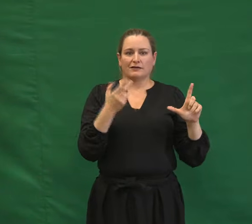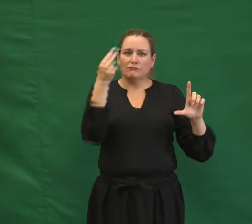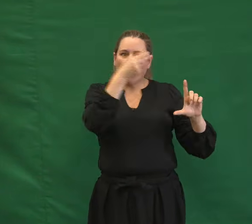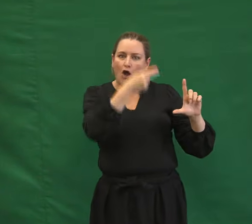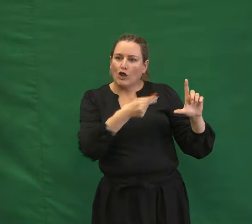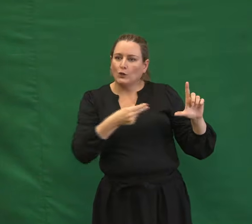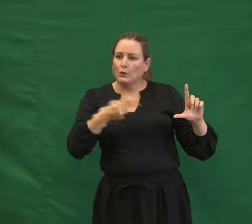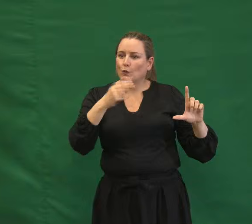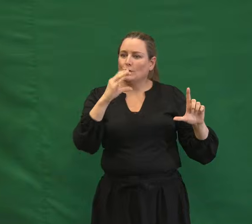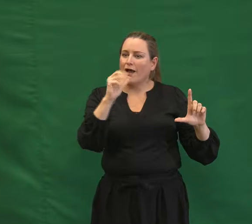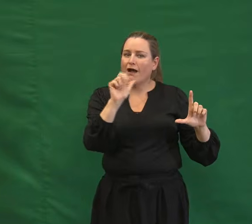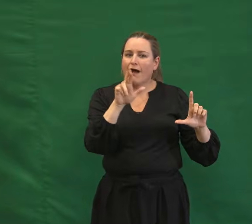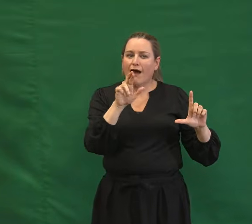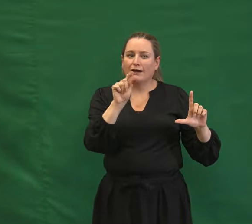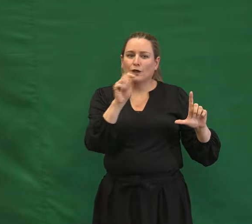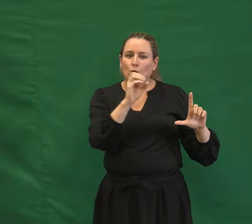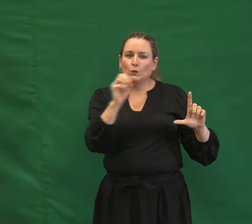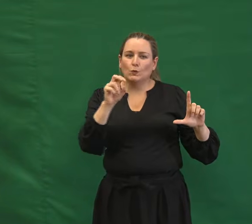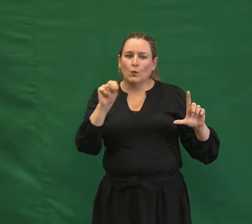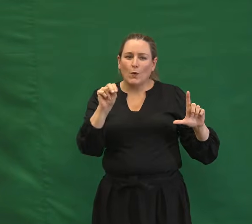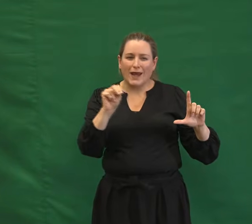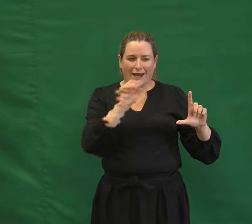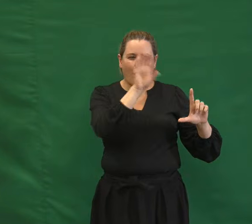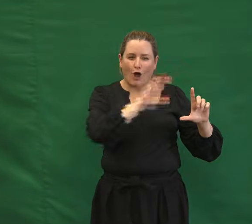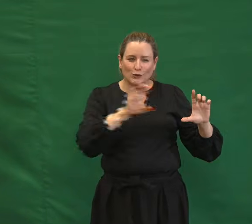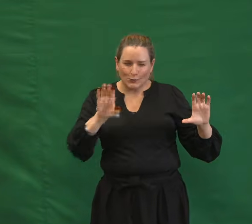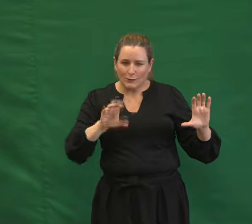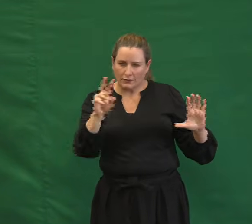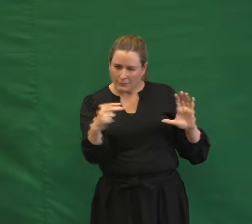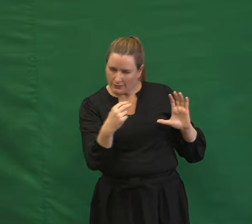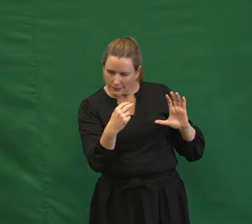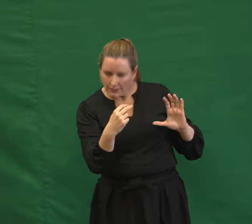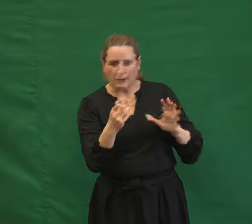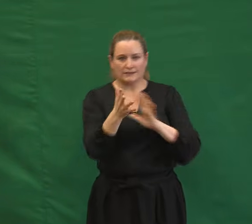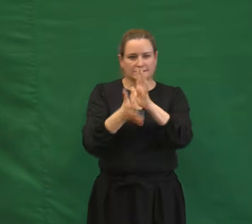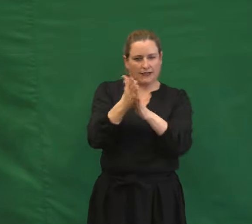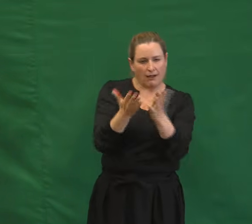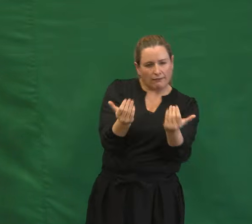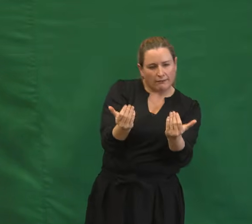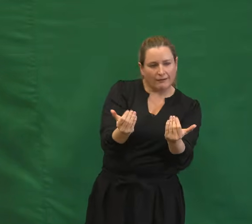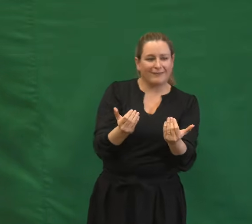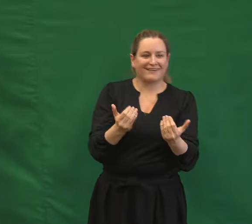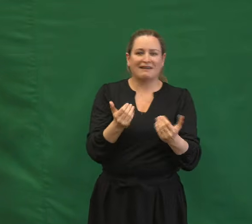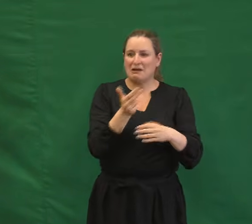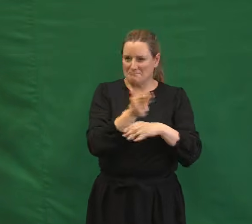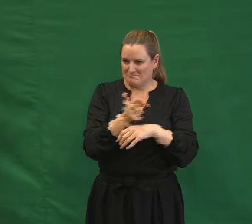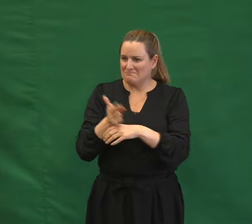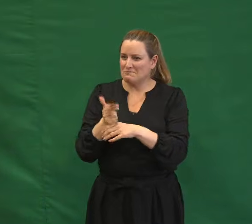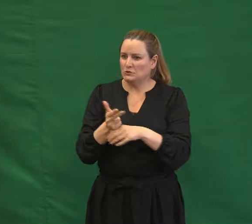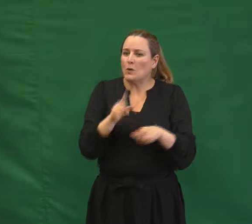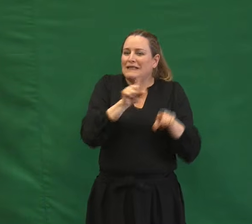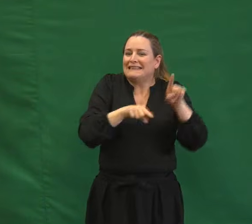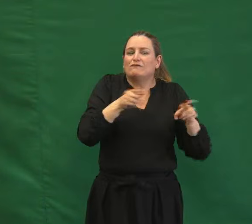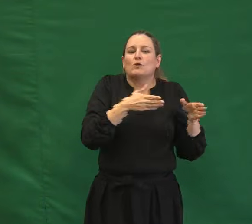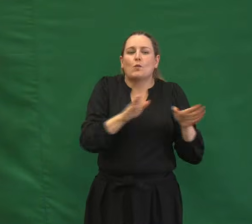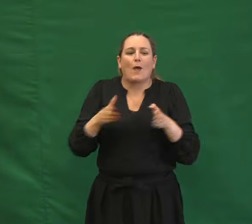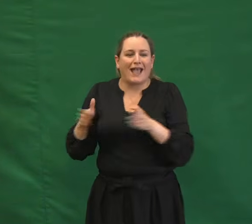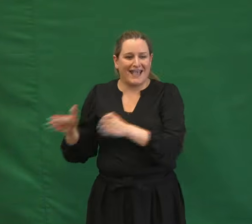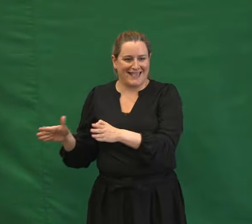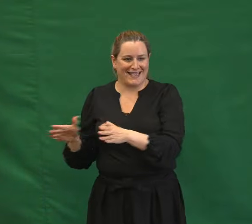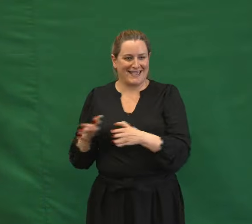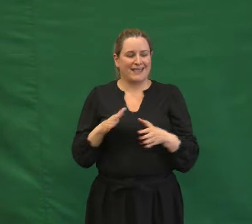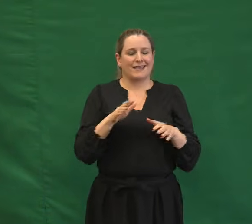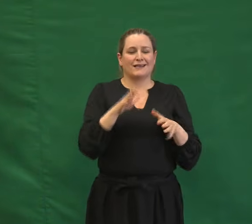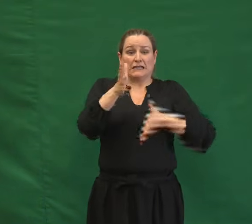can actually make this as publicly available as we would like. And data that have been transcribed are being analyzed in relation